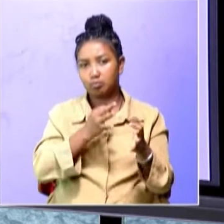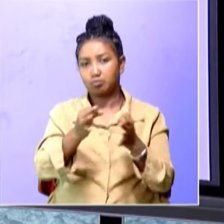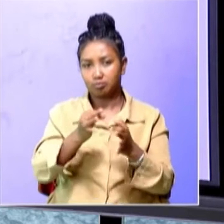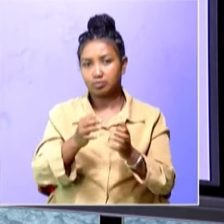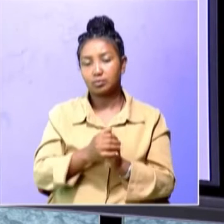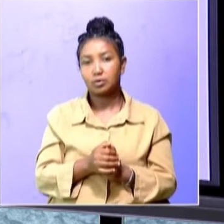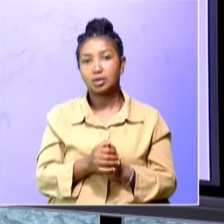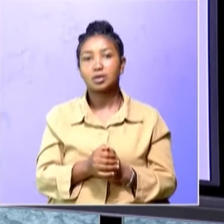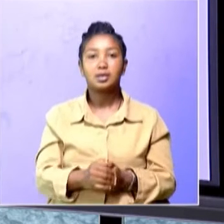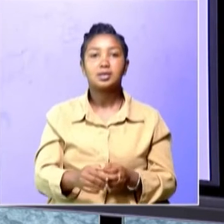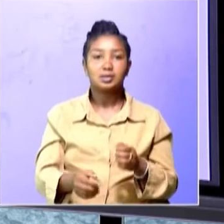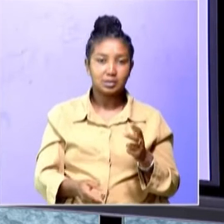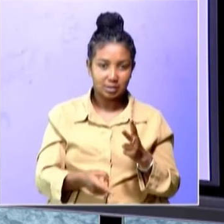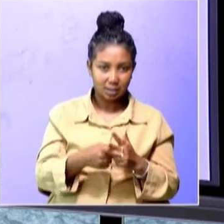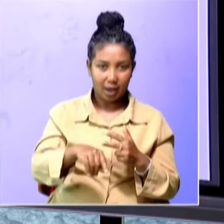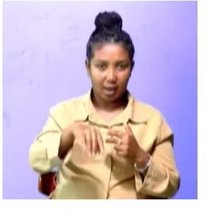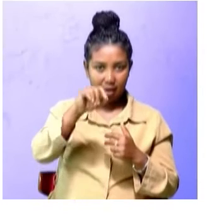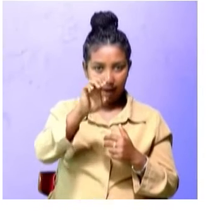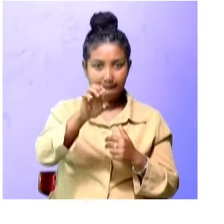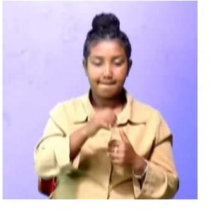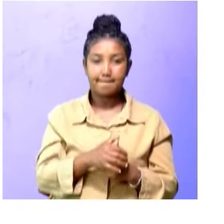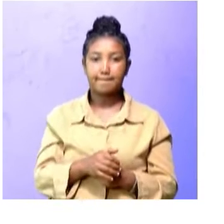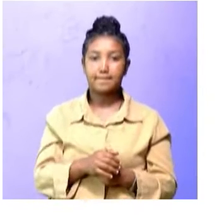Go. Let's go to E.